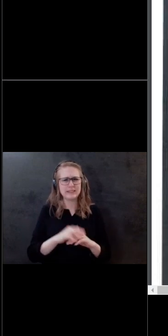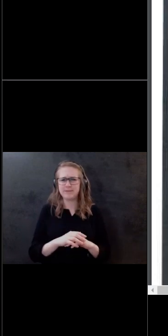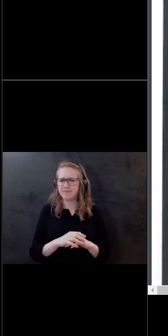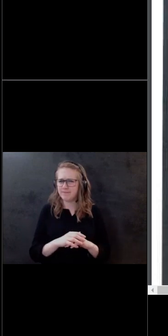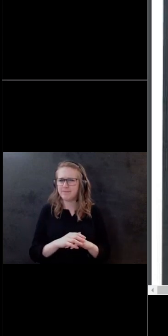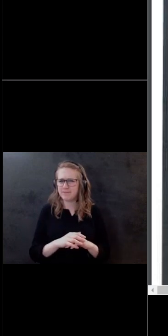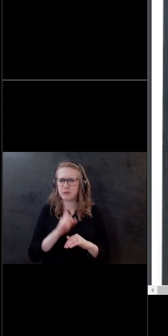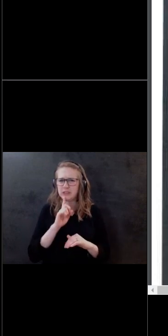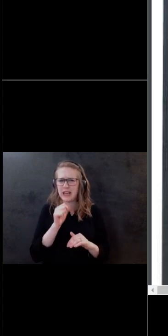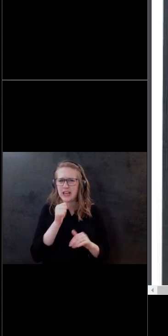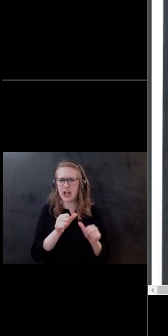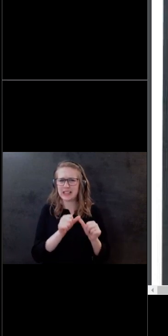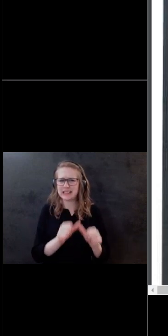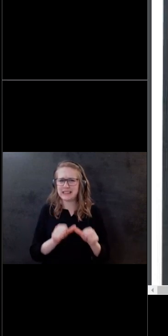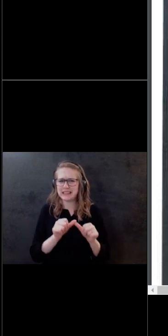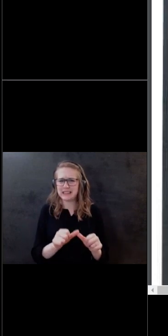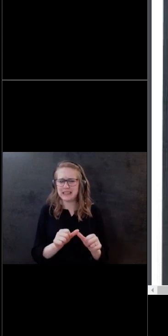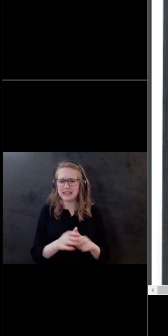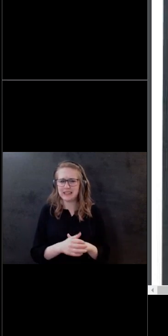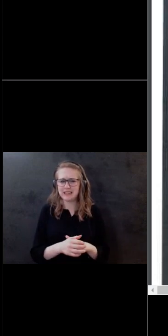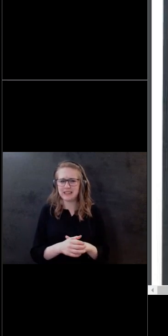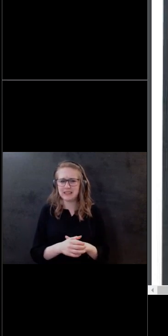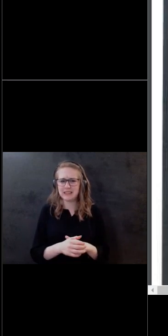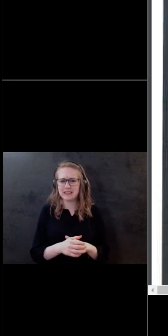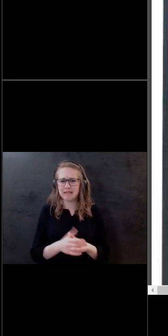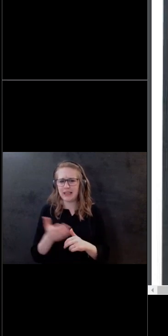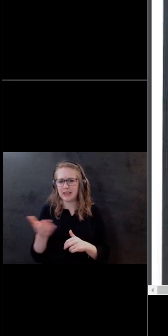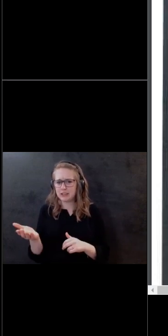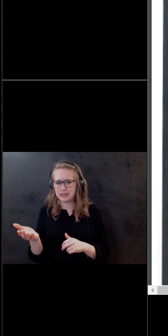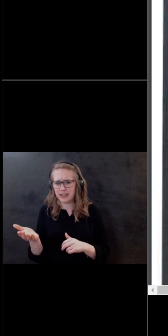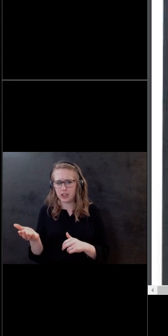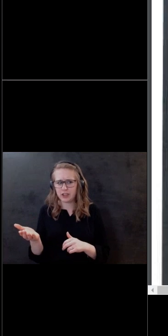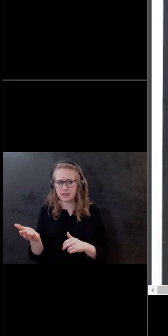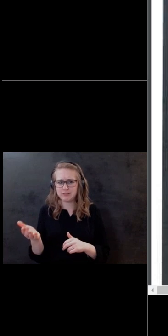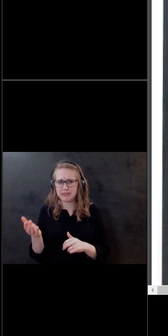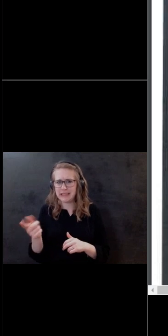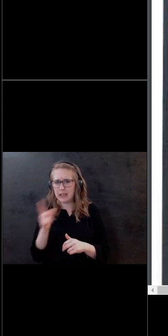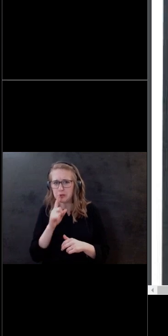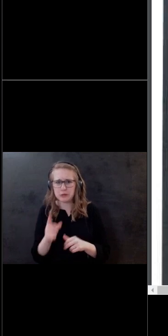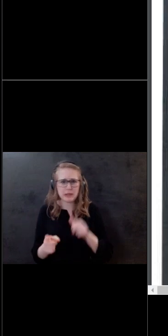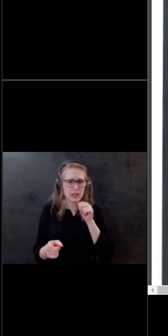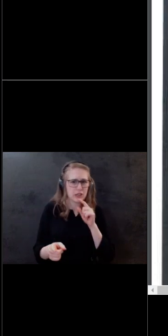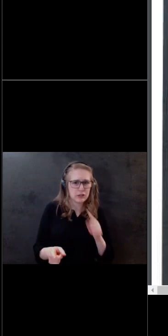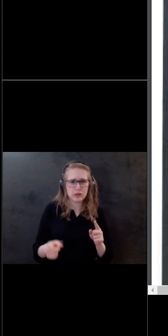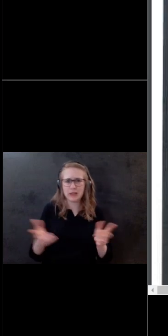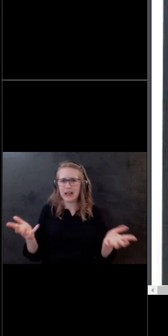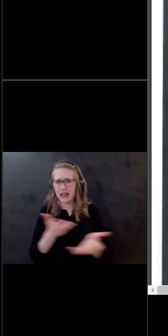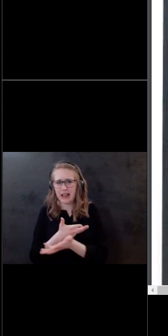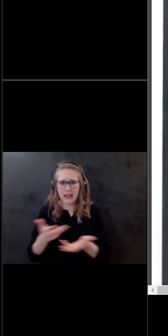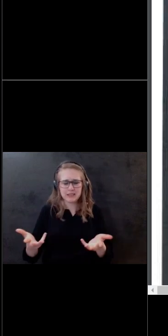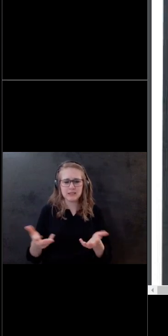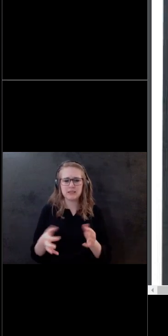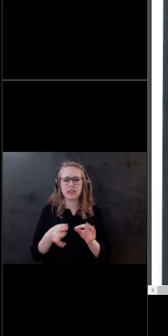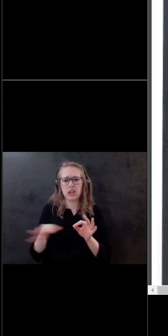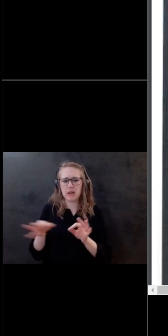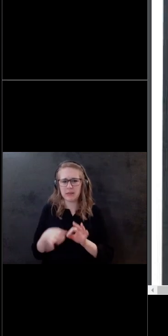were inconsistent. Is there an increase in density? Is there not? I mean, can we get some clarity in what the situation is?